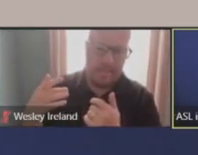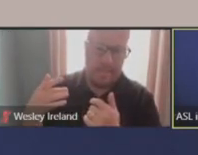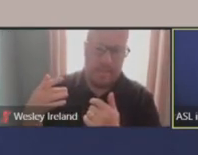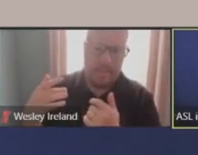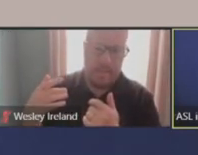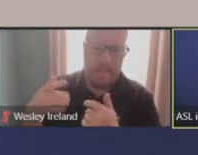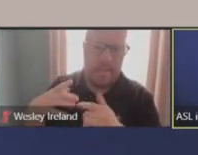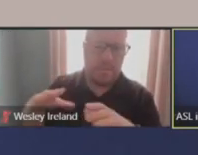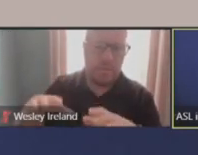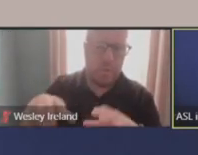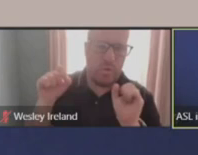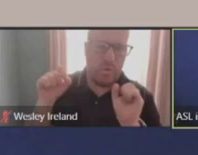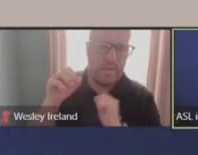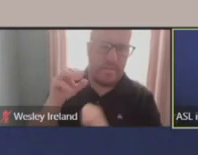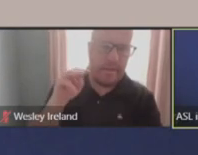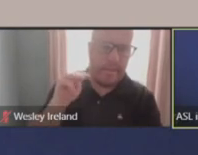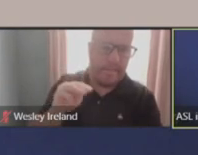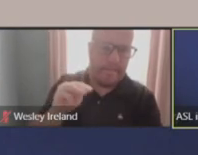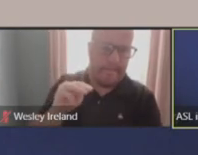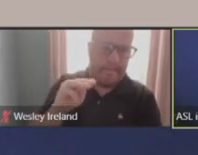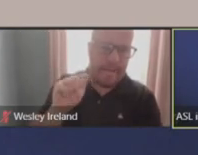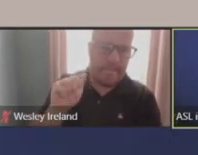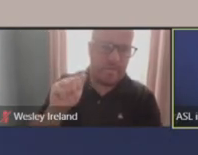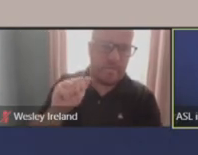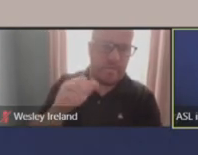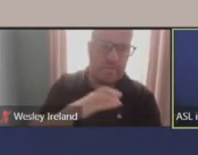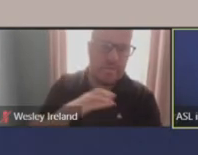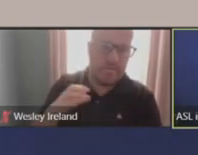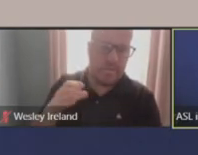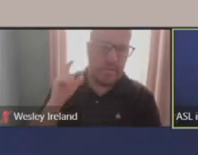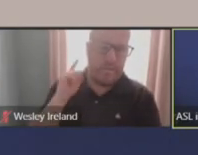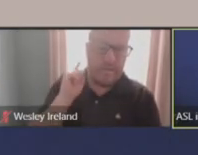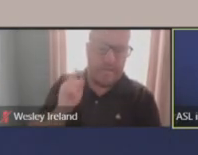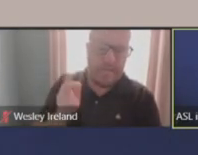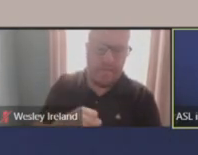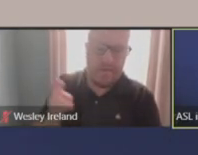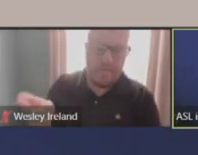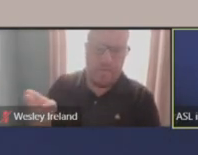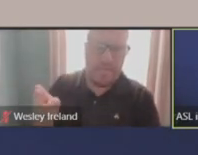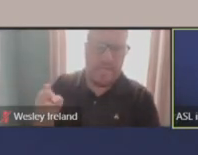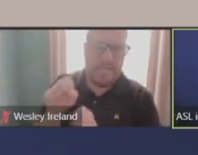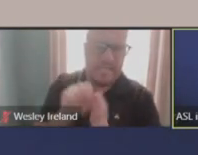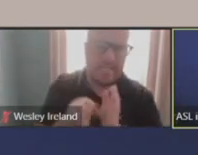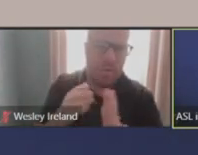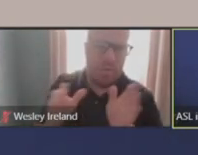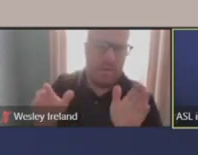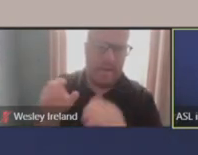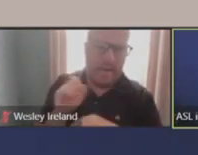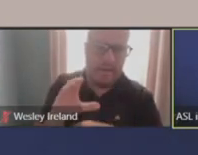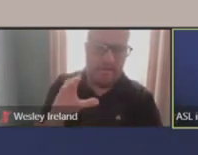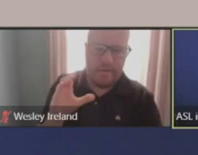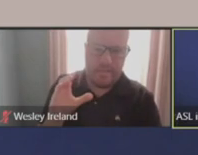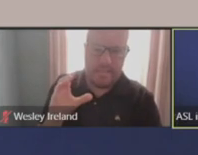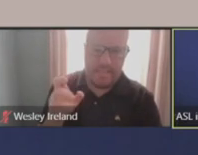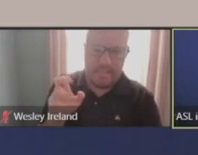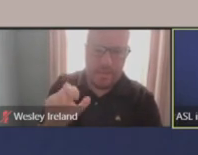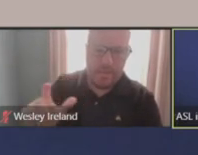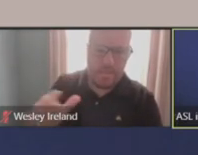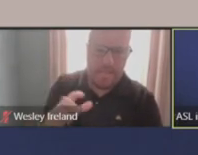event that's going to be held. It's hosted by the MCDHH, the Commission for the Deaf and Hard of